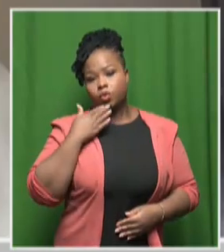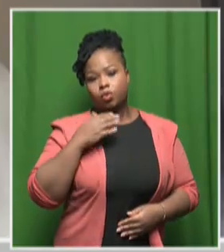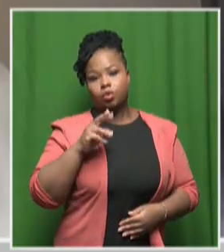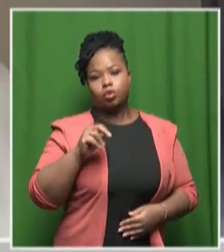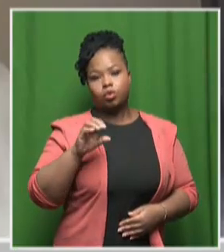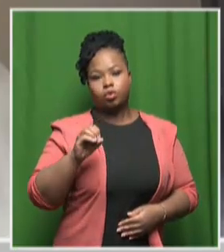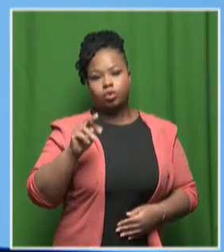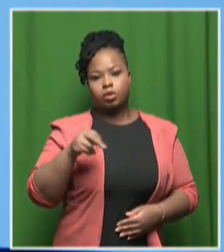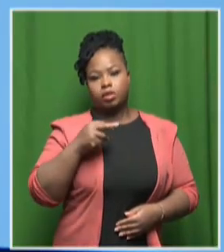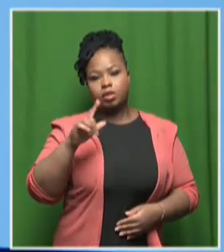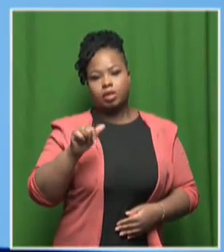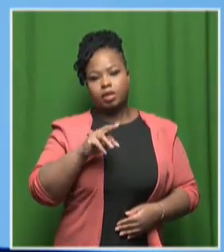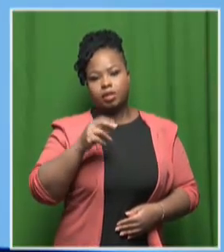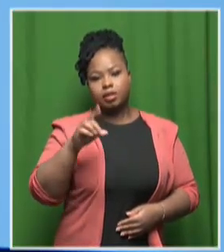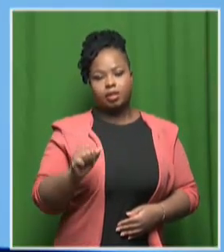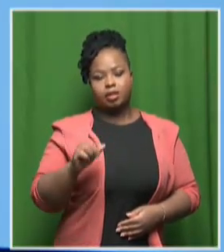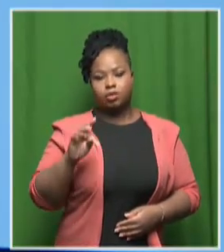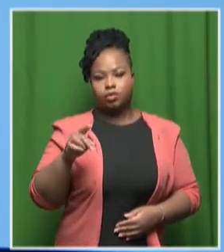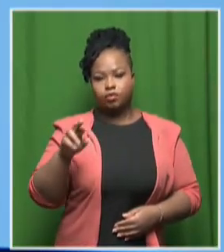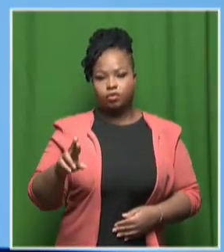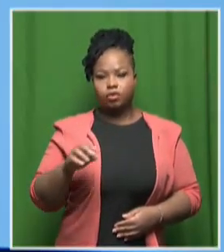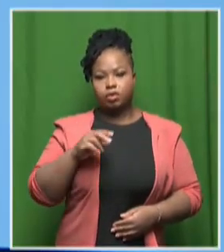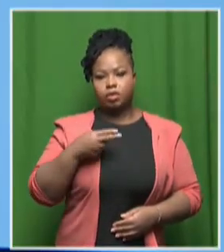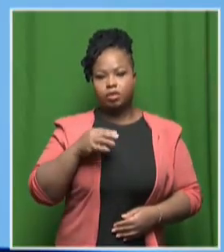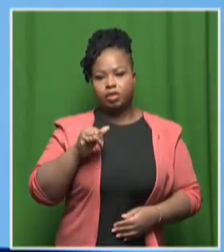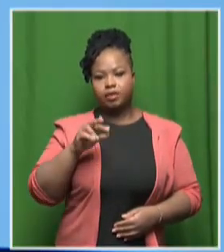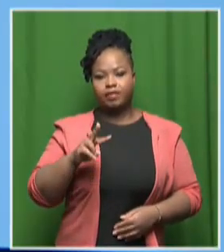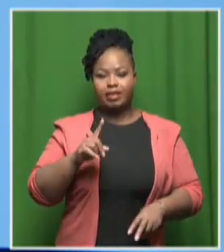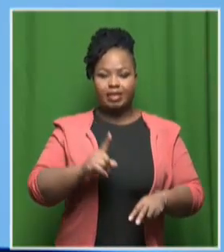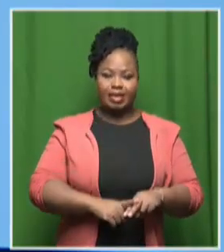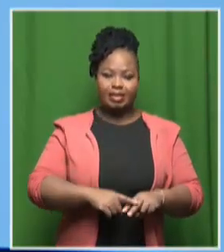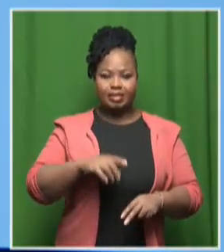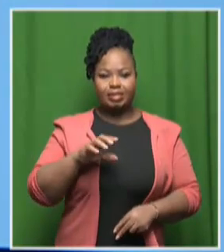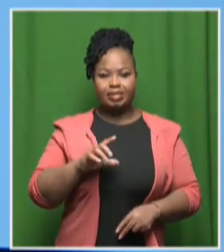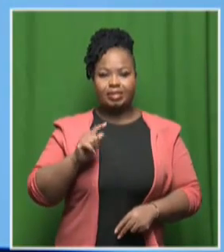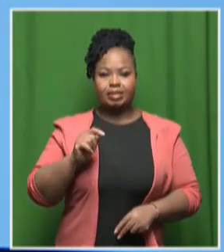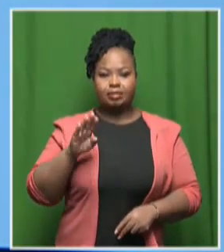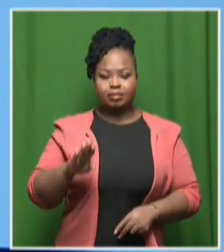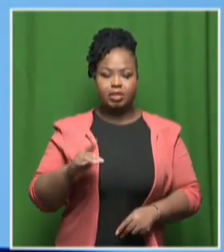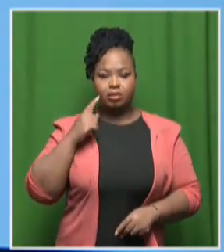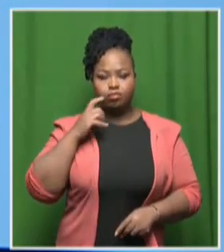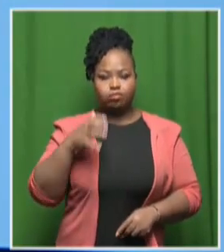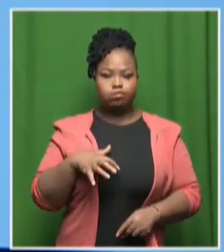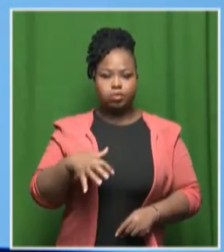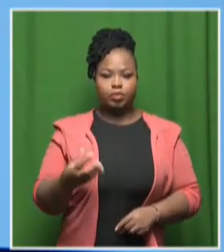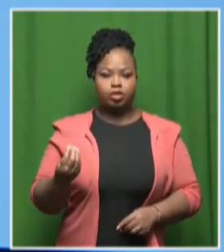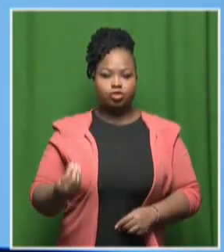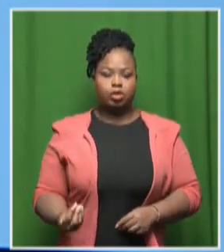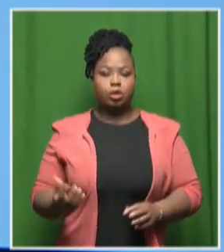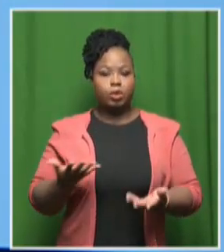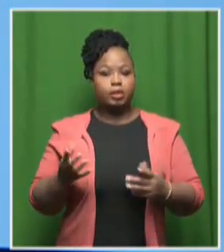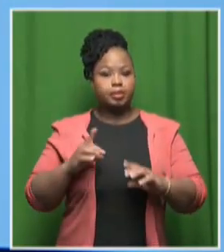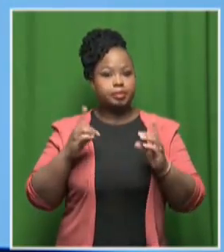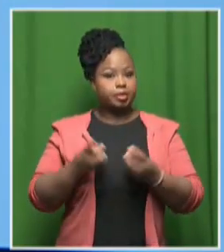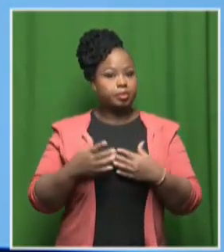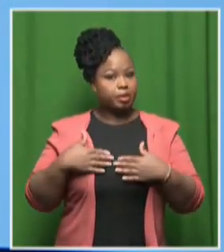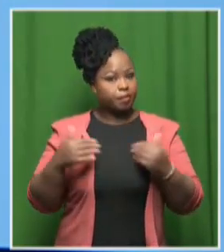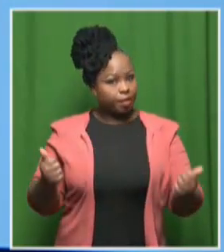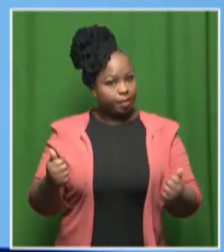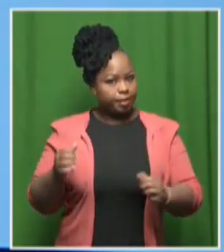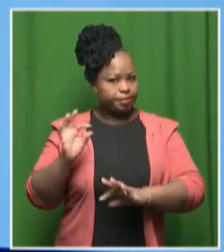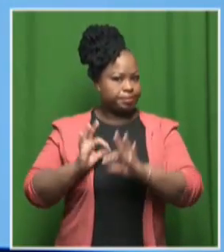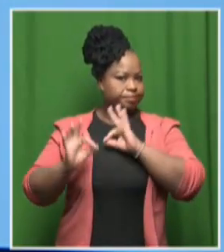Nonhlanhla Ndlovu is the DDG for HIV/AIDS, TB, Maternal and Child Health at the National Health Department, speaking